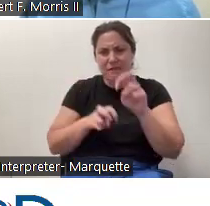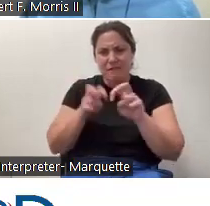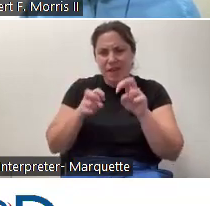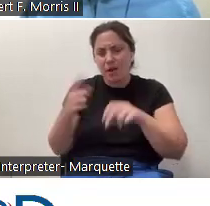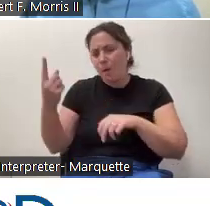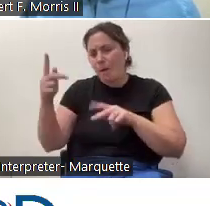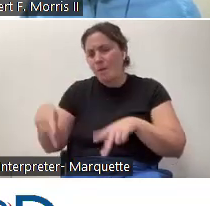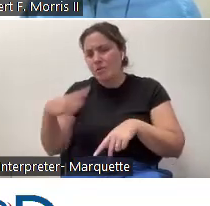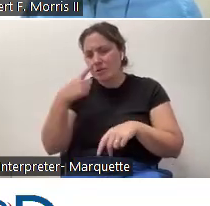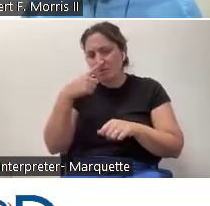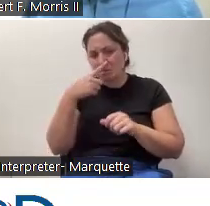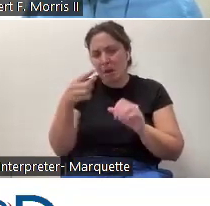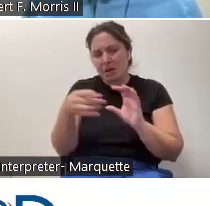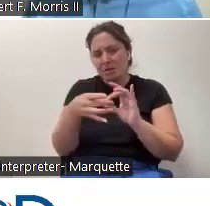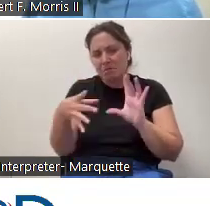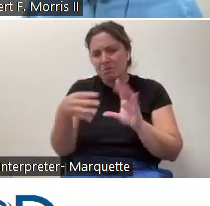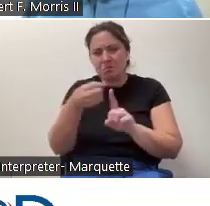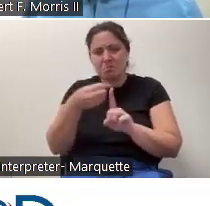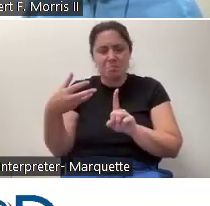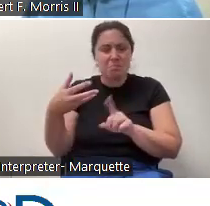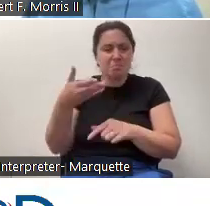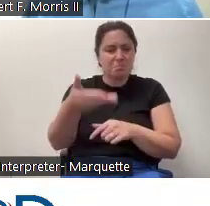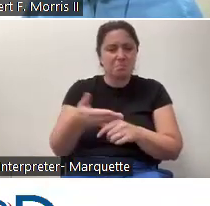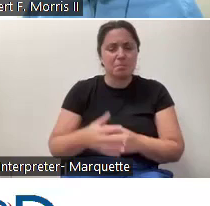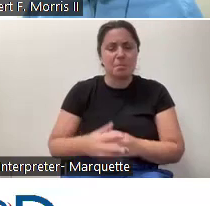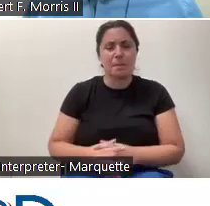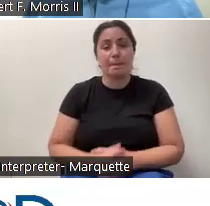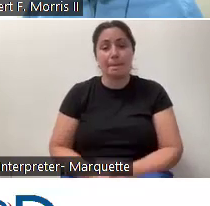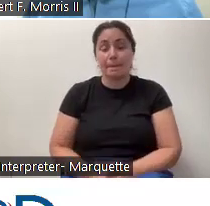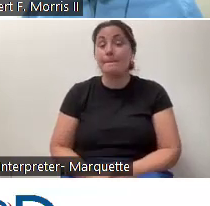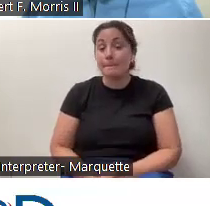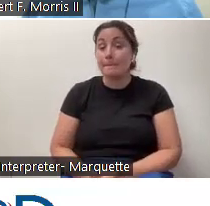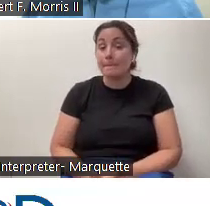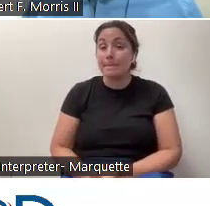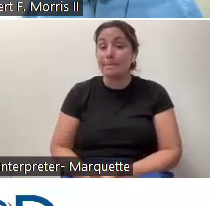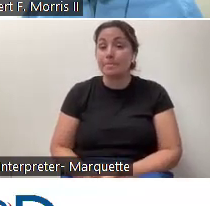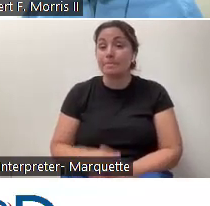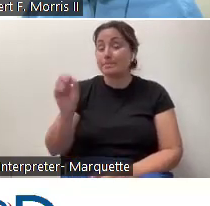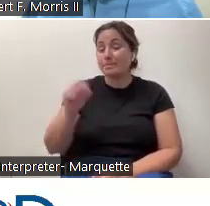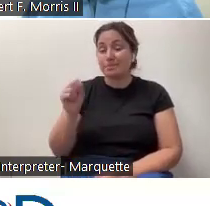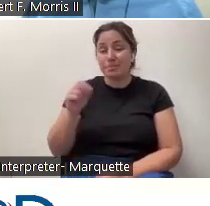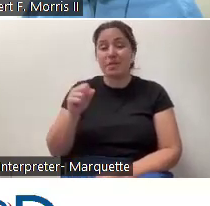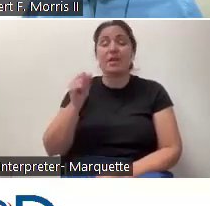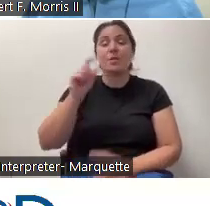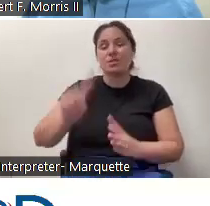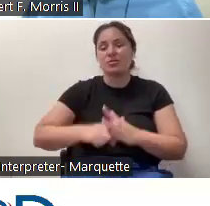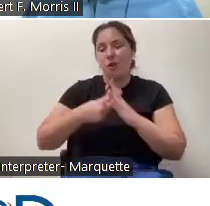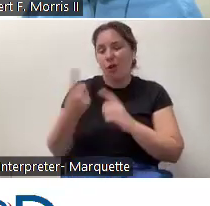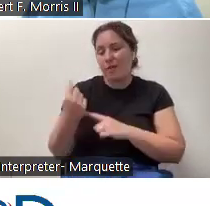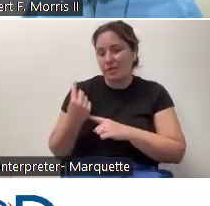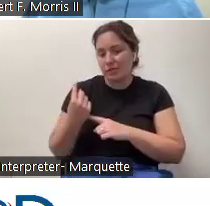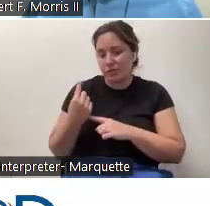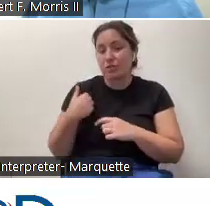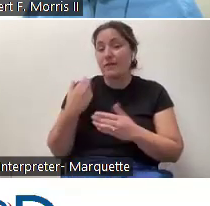if you could talk a little bit more about that. Sure. So we started this last year. We had a